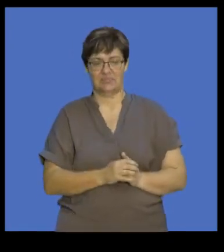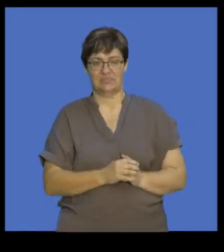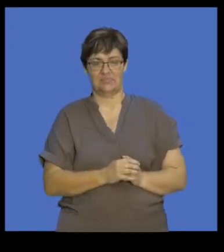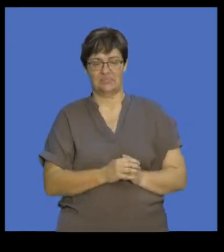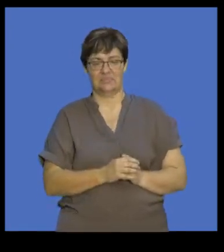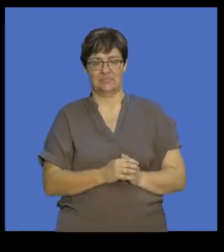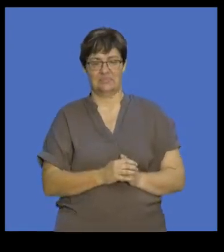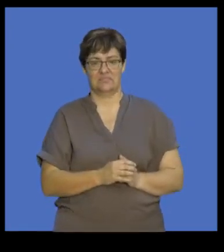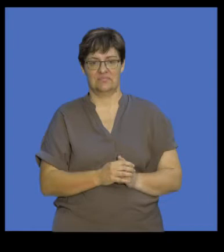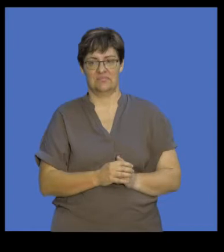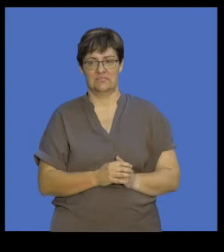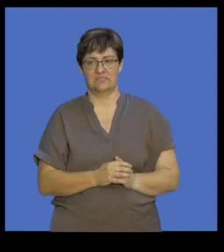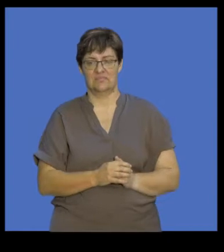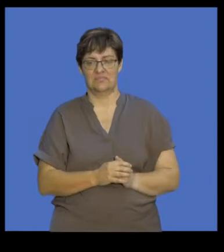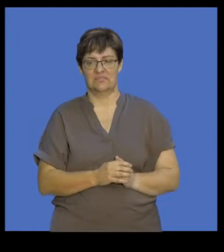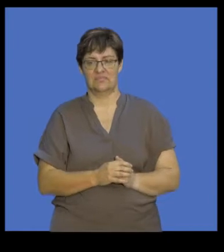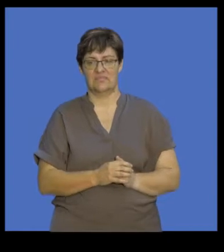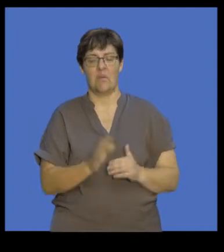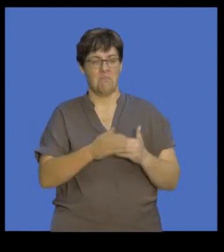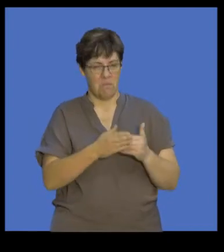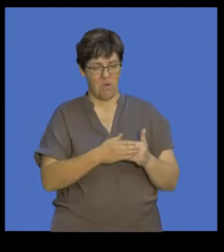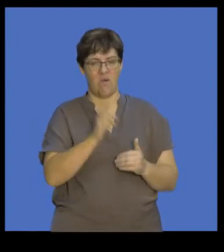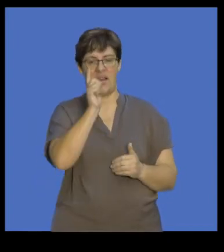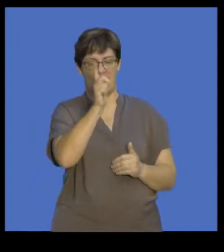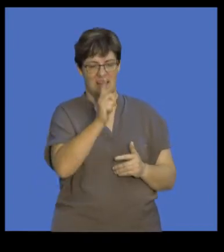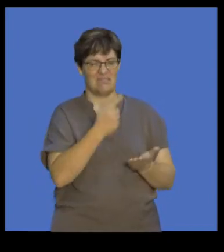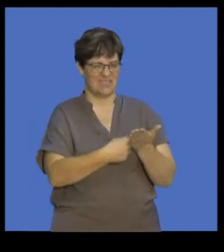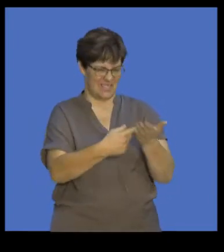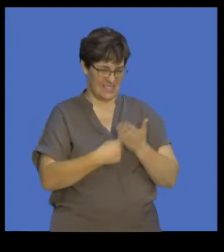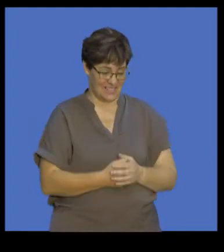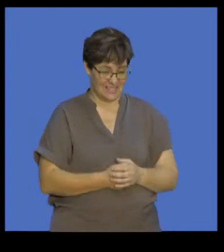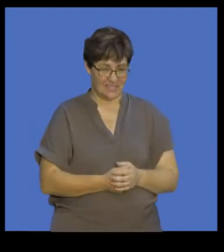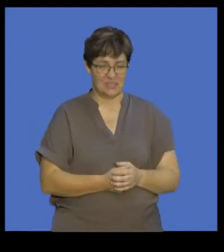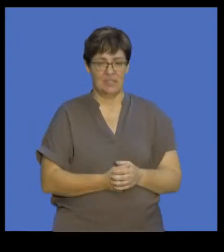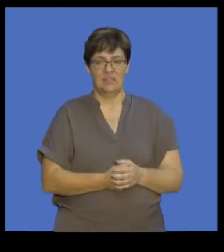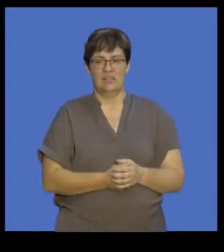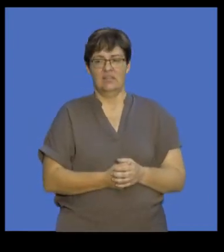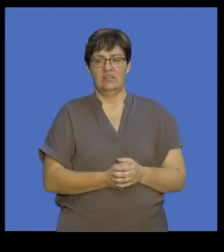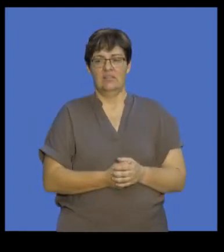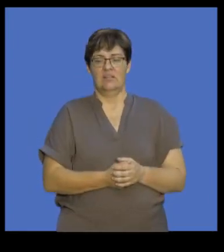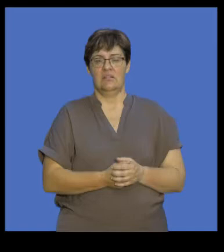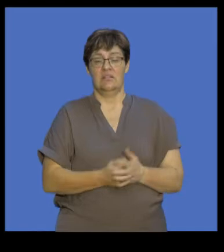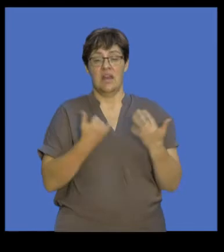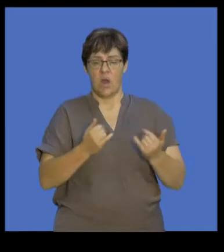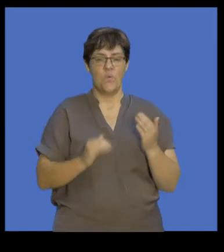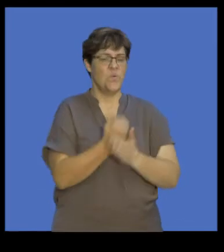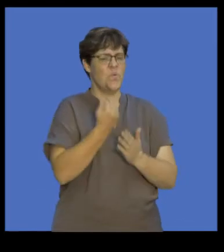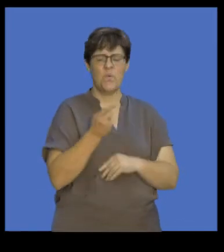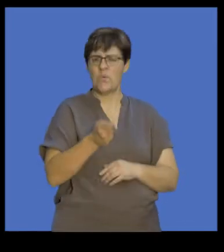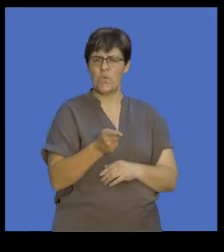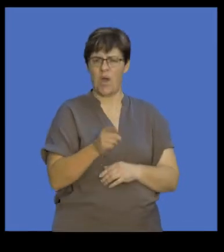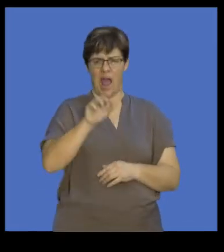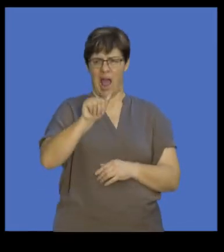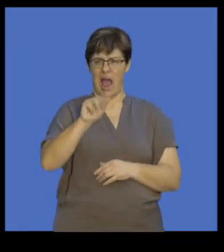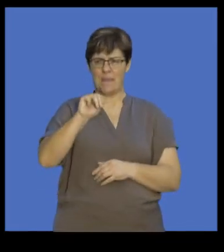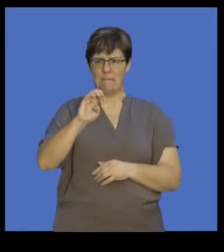cells connected in series. Okay, we'll talk about that more as we go along, right? And then the new thing here